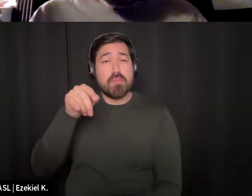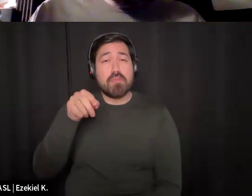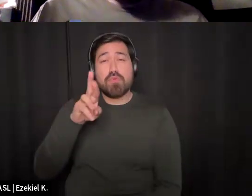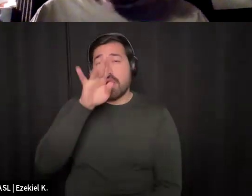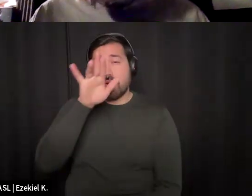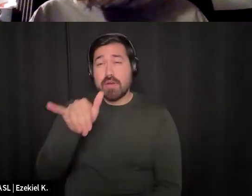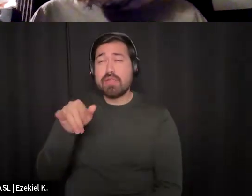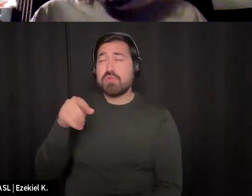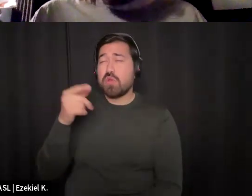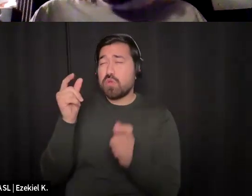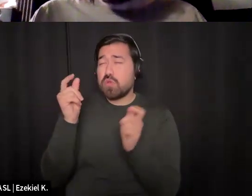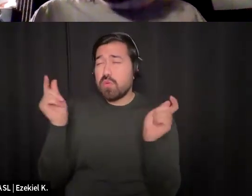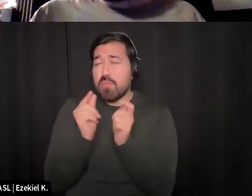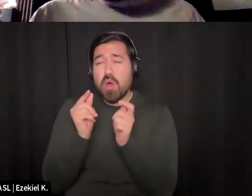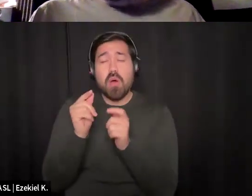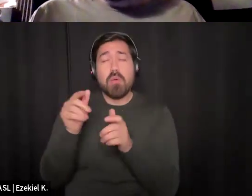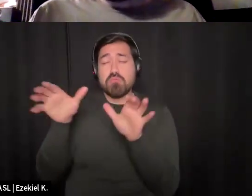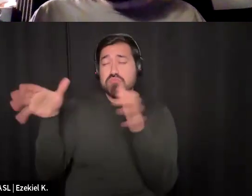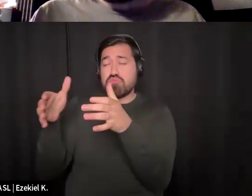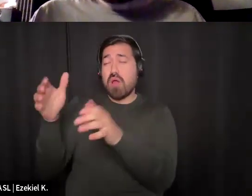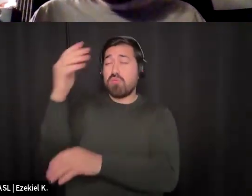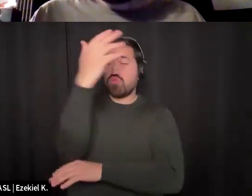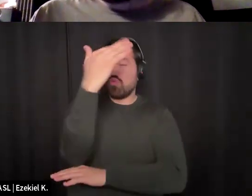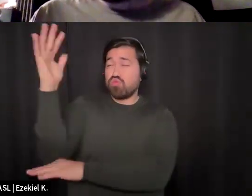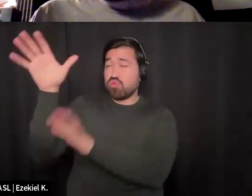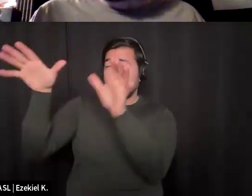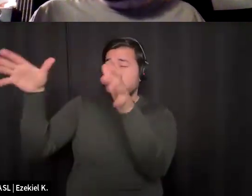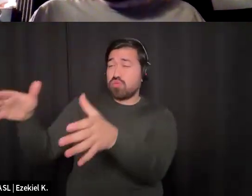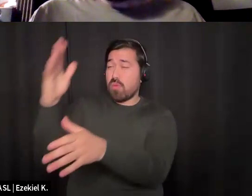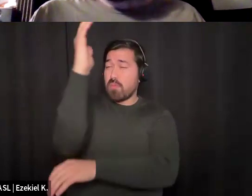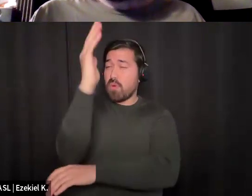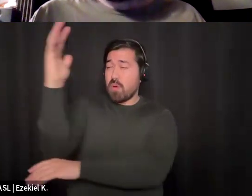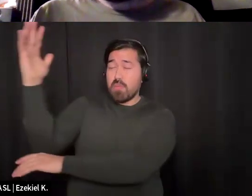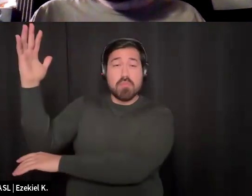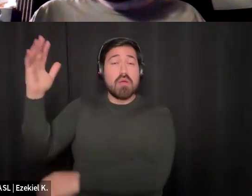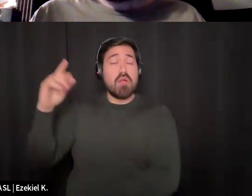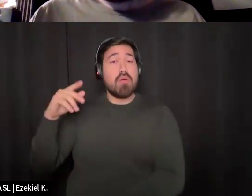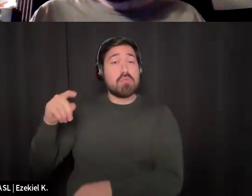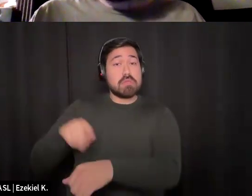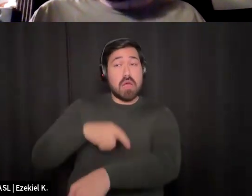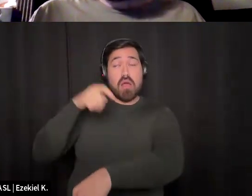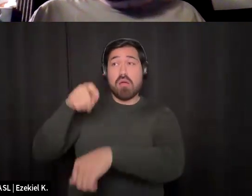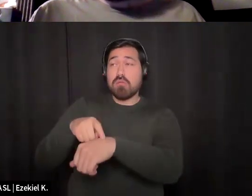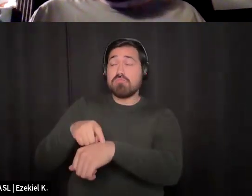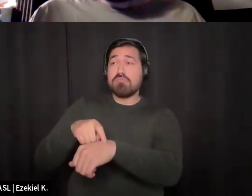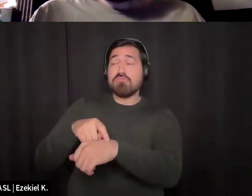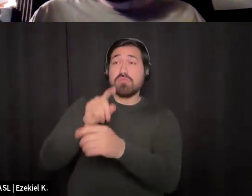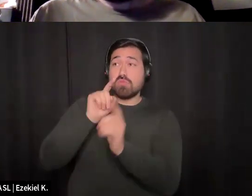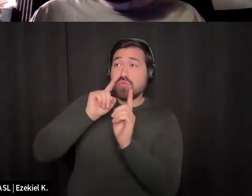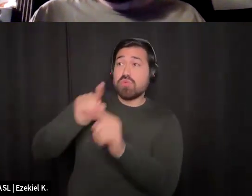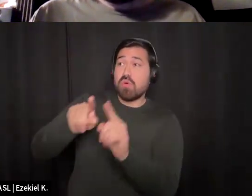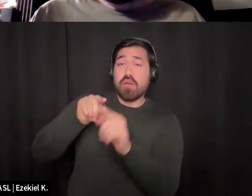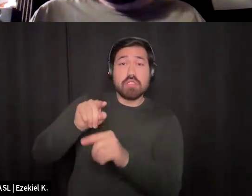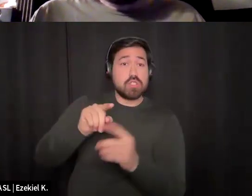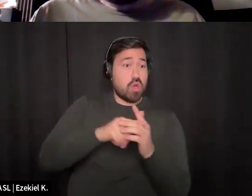small patch of trees at the spot I was sitting in. And over time, starting in August, there